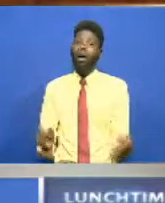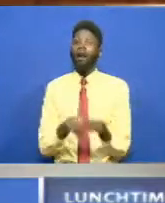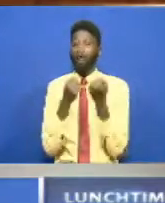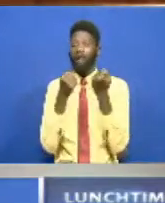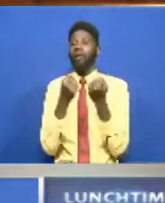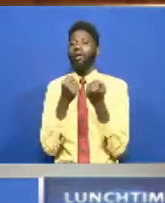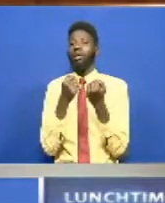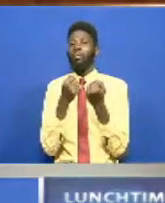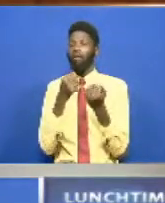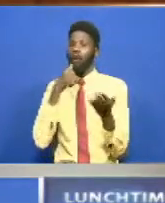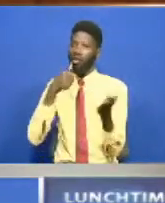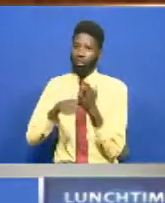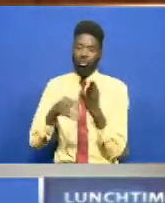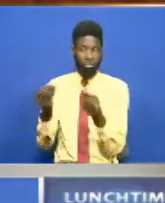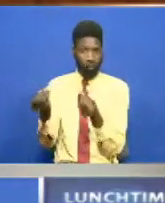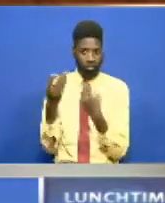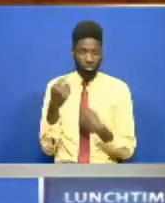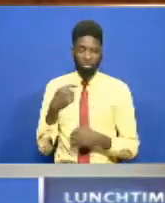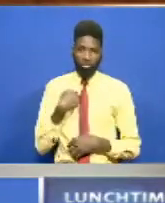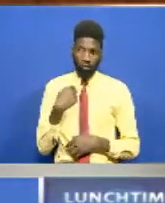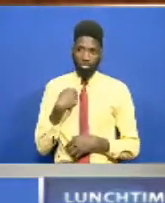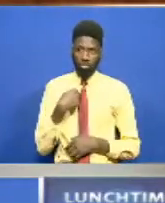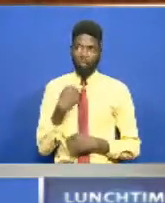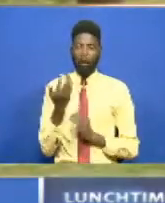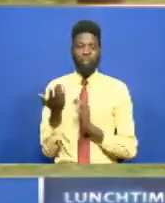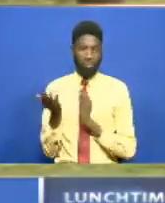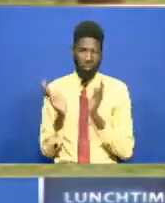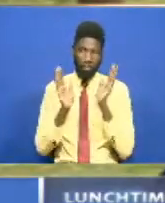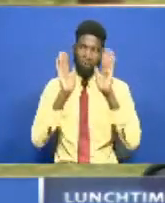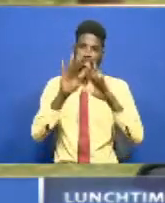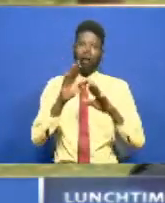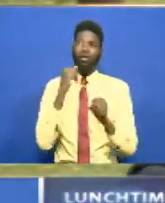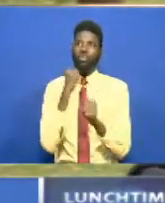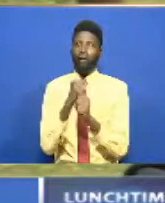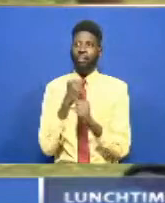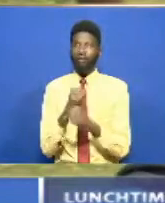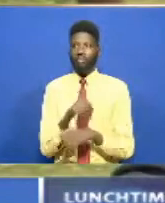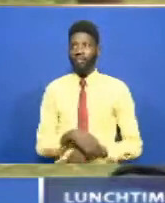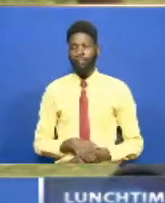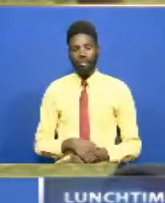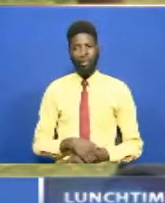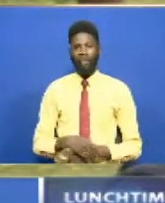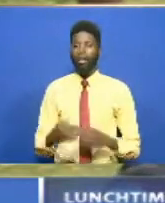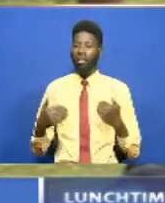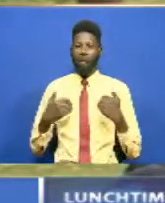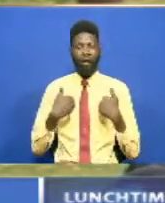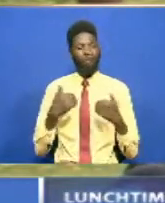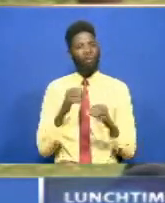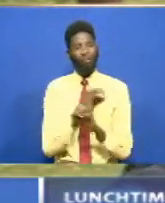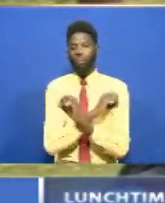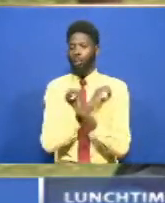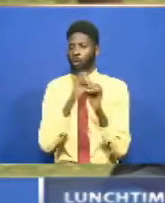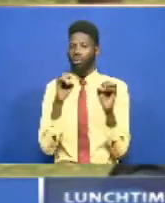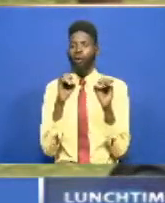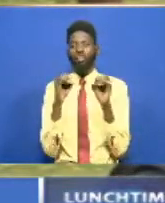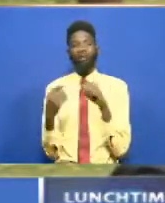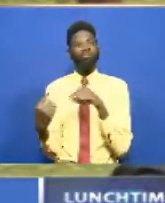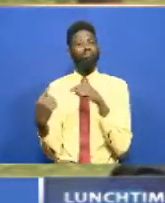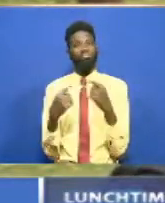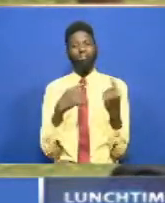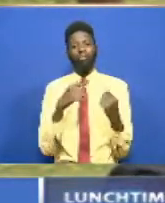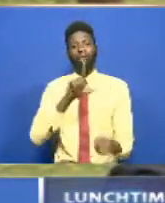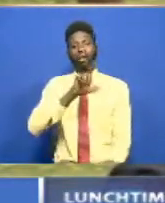the letter for me to report to work. There is no war. There's no real war between the